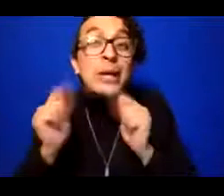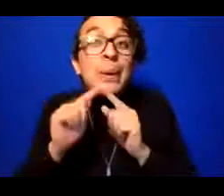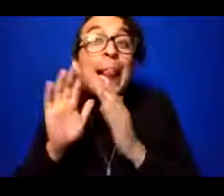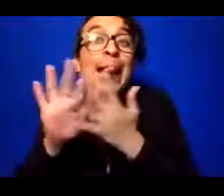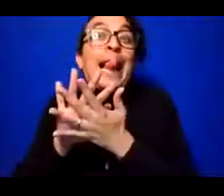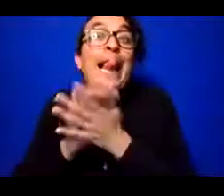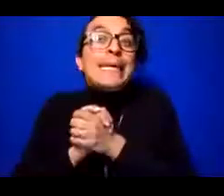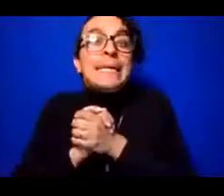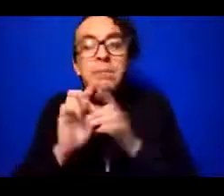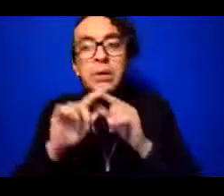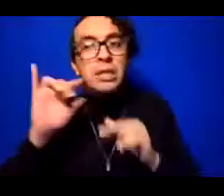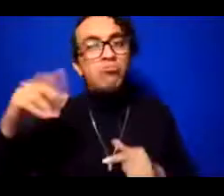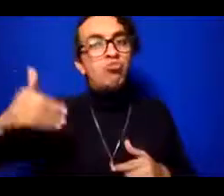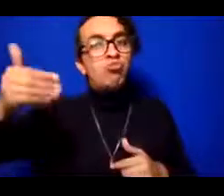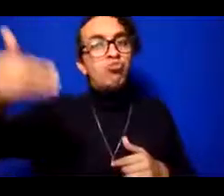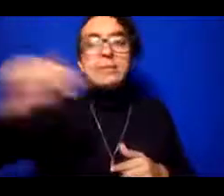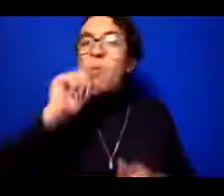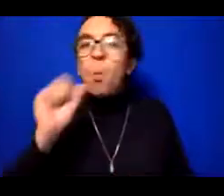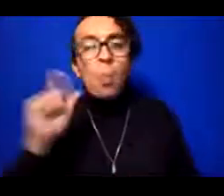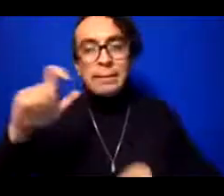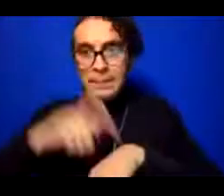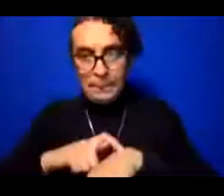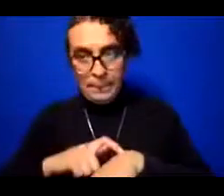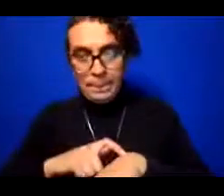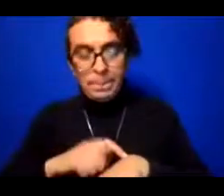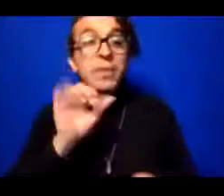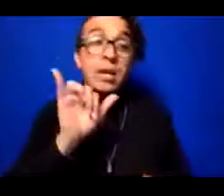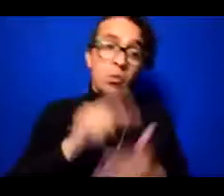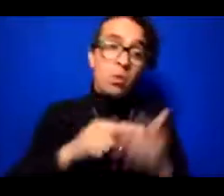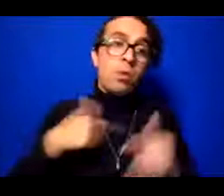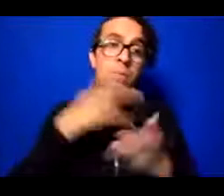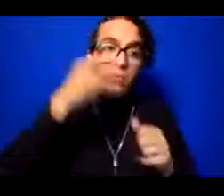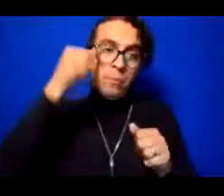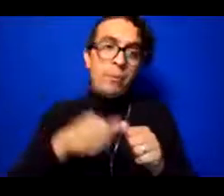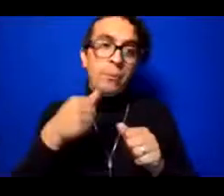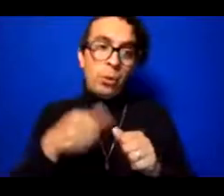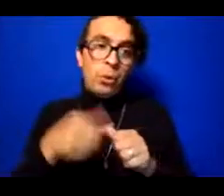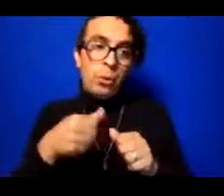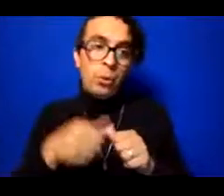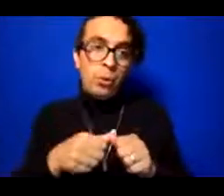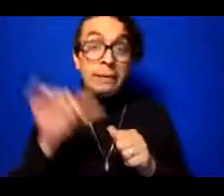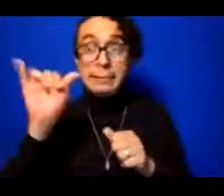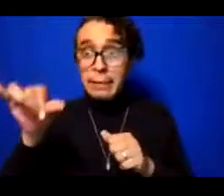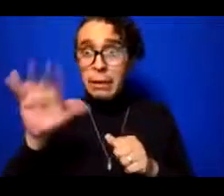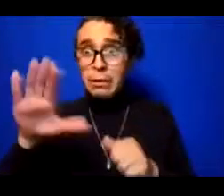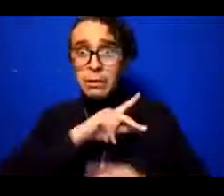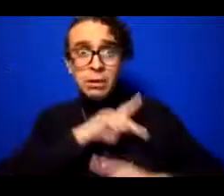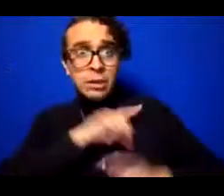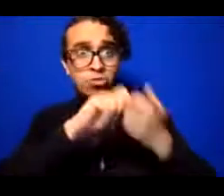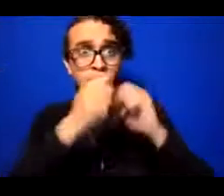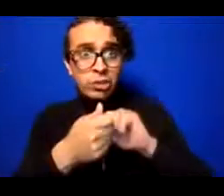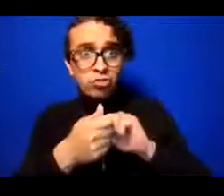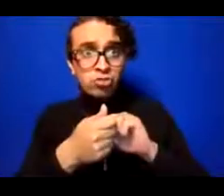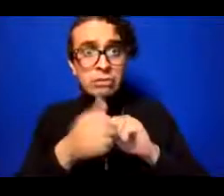but it was on occasion, it wasn't all the time. And so that's what we just want to keep in mind is, are these changes in their personality